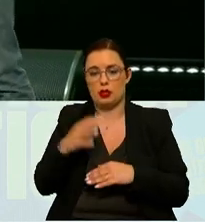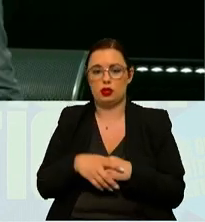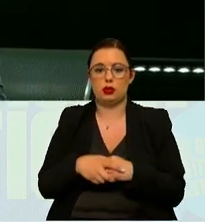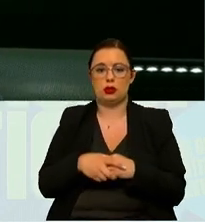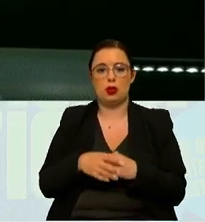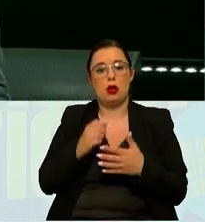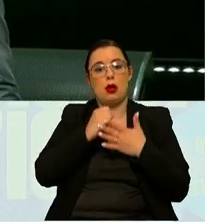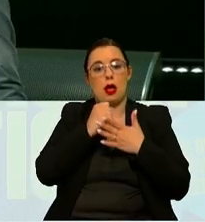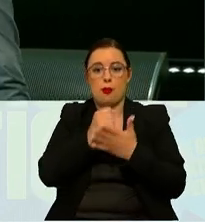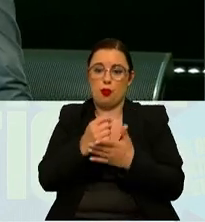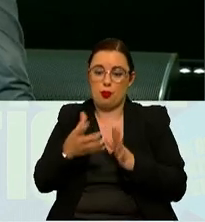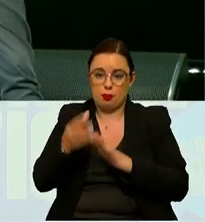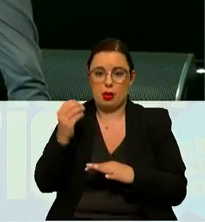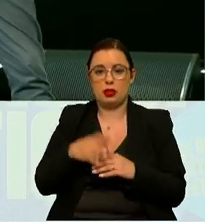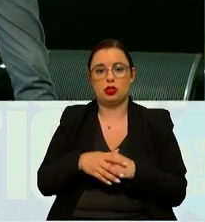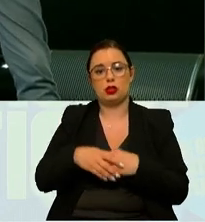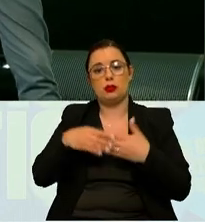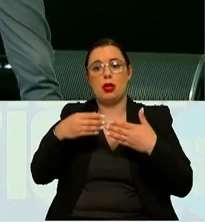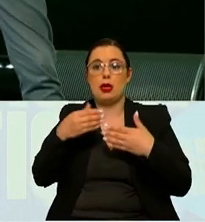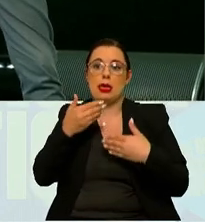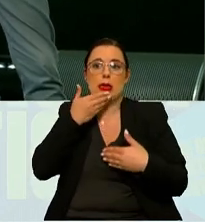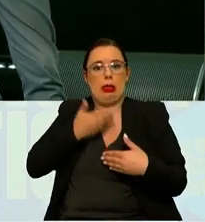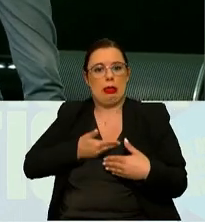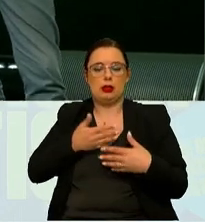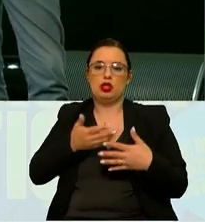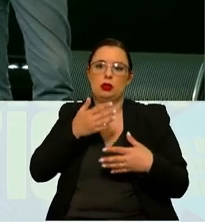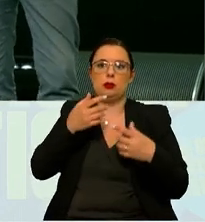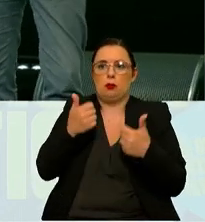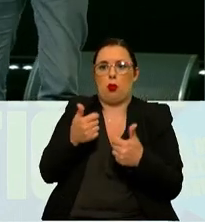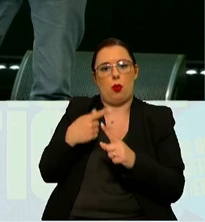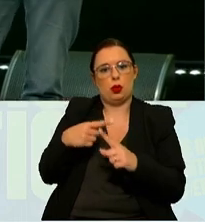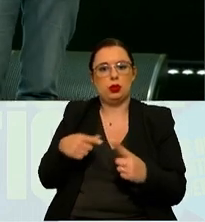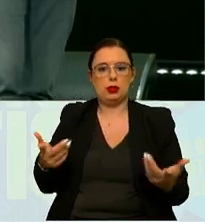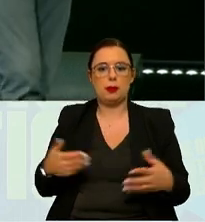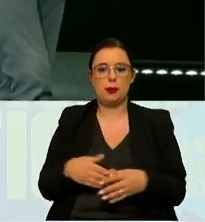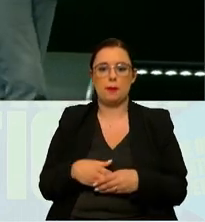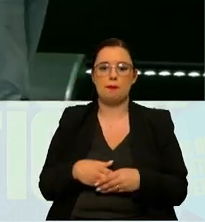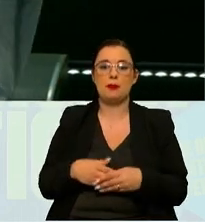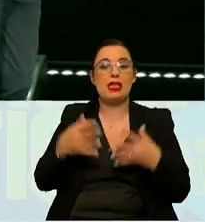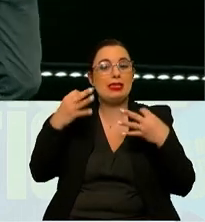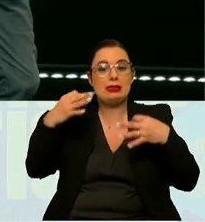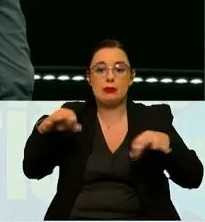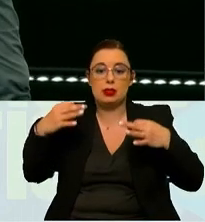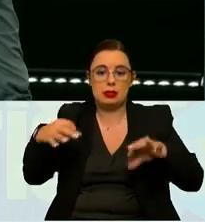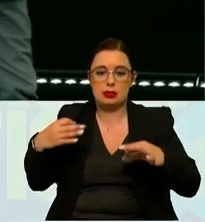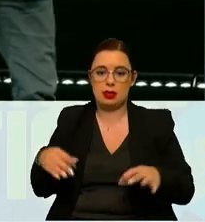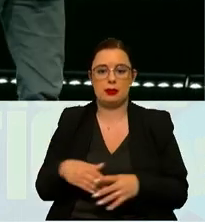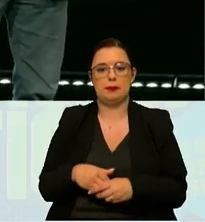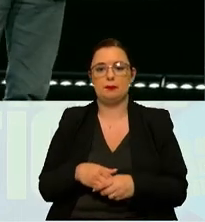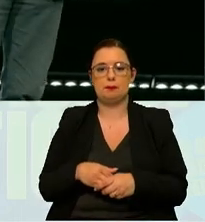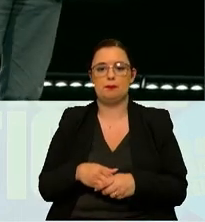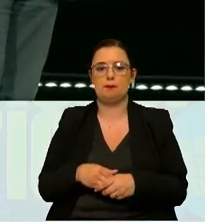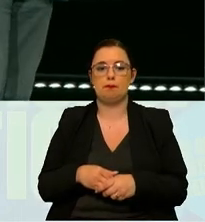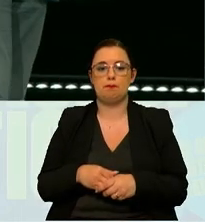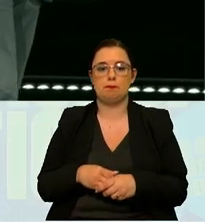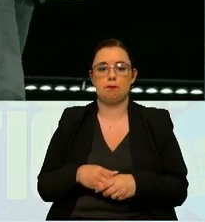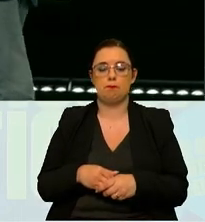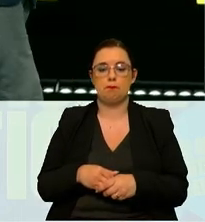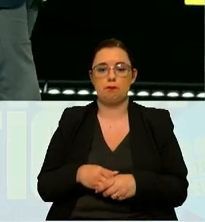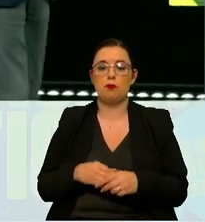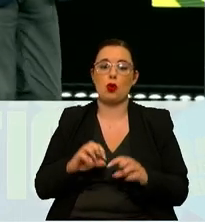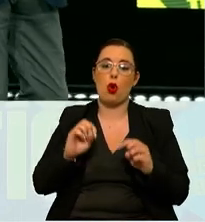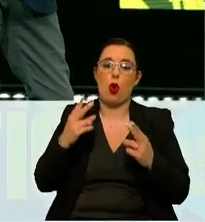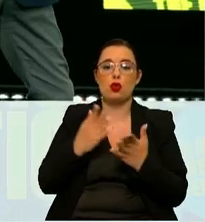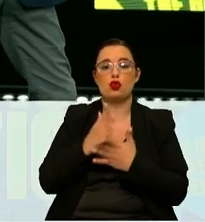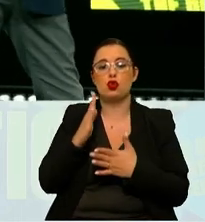more helpful, and friendlier experience for them with the simplicity of just calling an API or